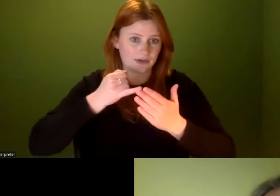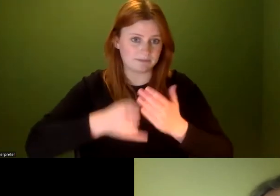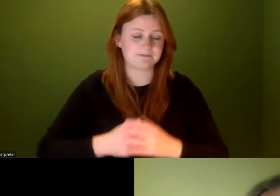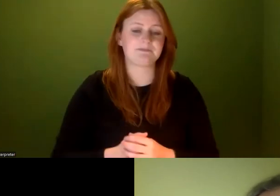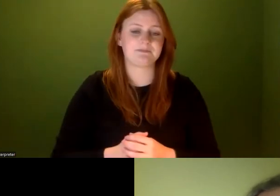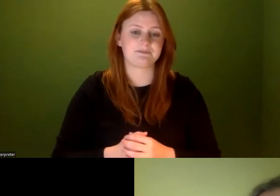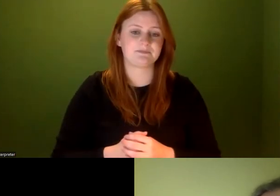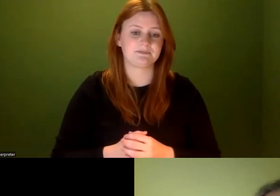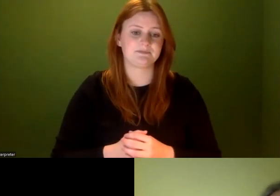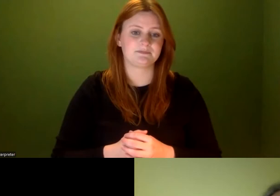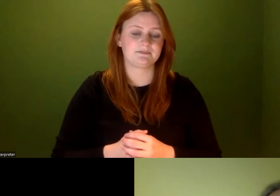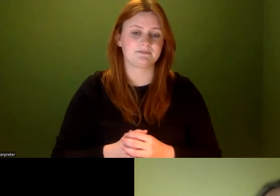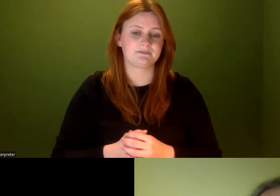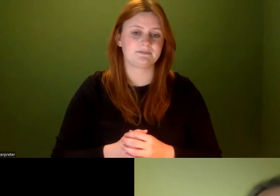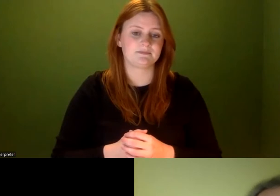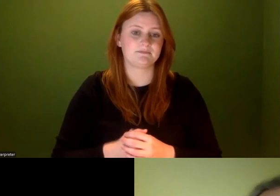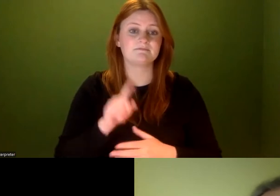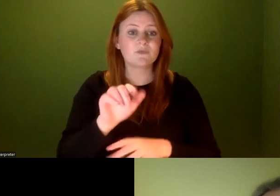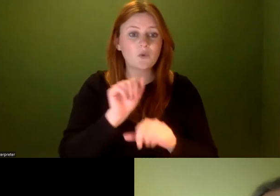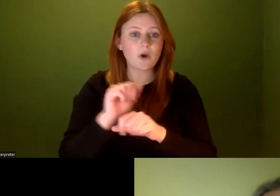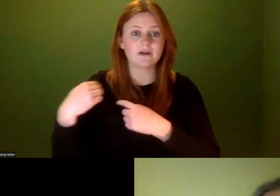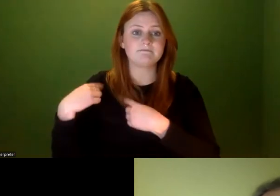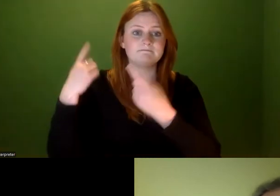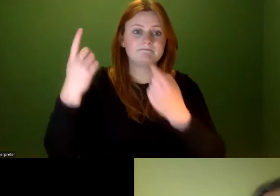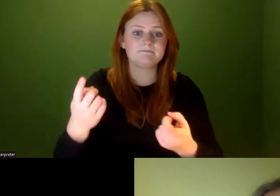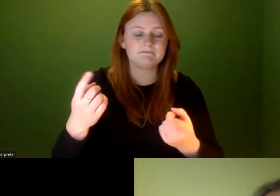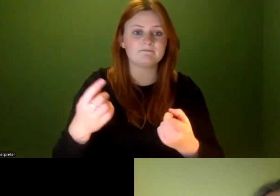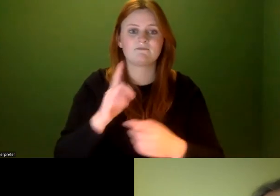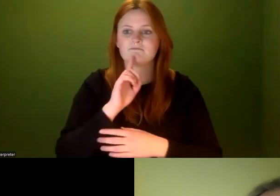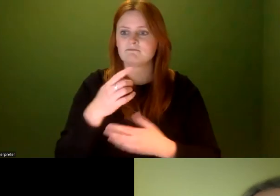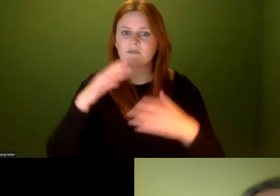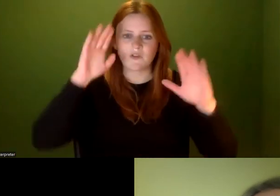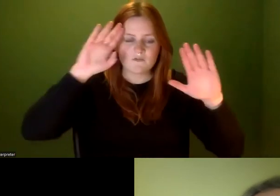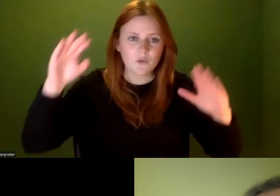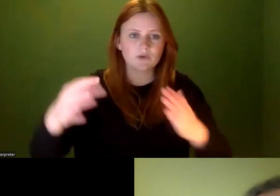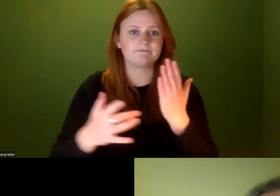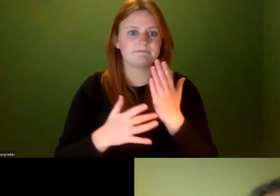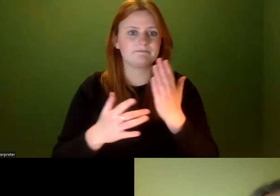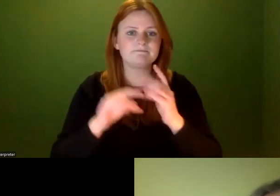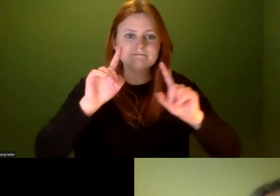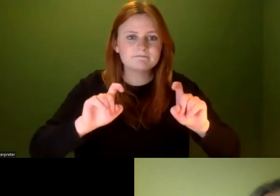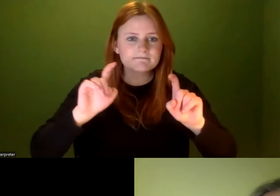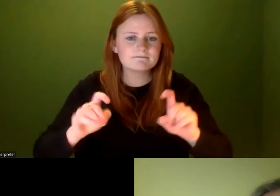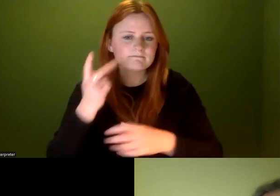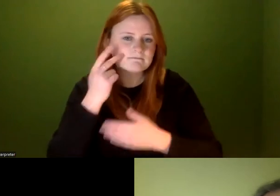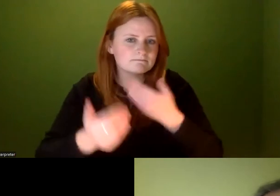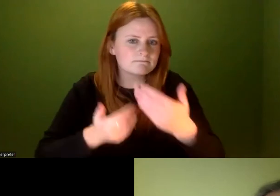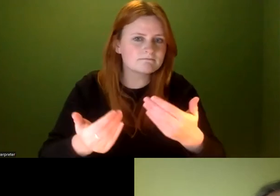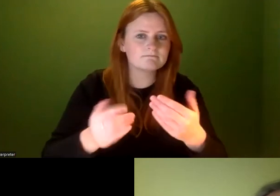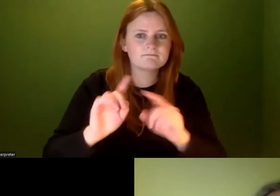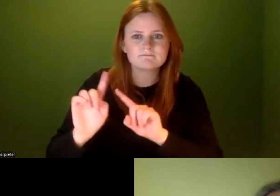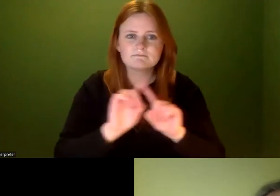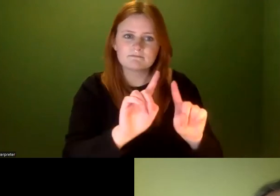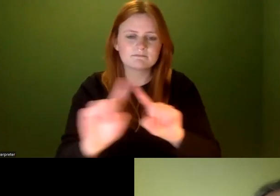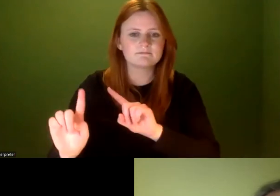Over the course of her career, technical experimentation, conceptual refinement, and engagement with the contemporary craft community have